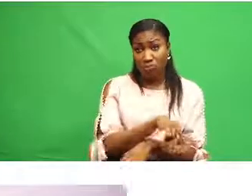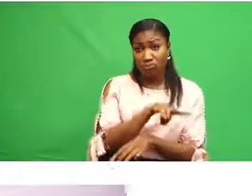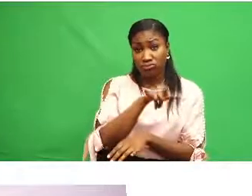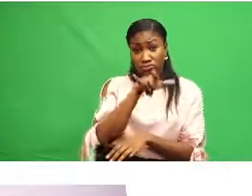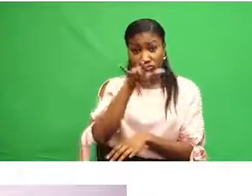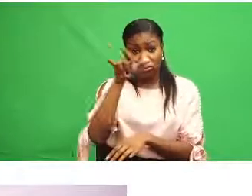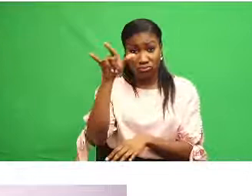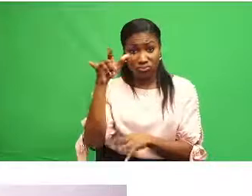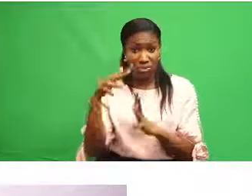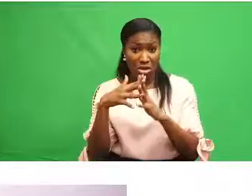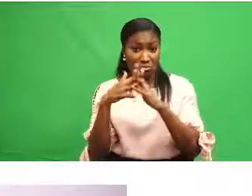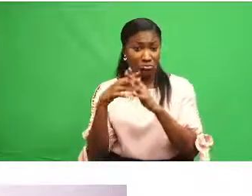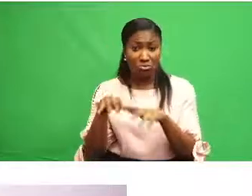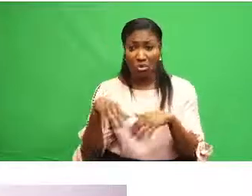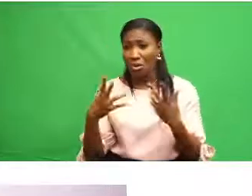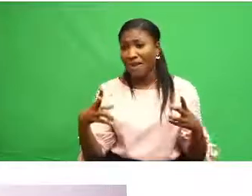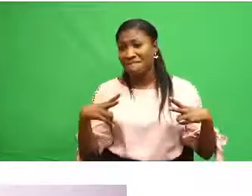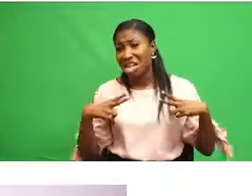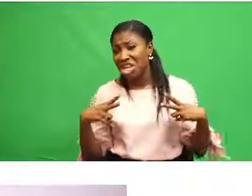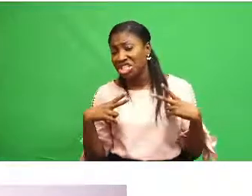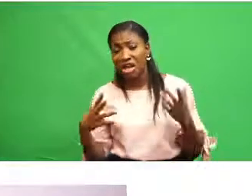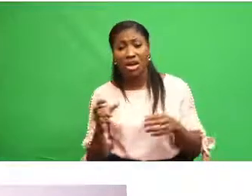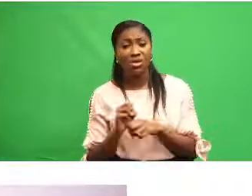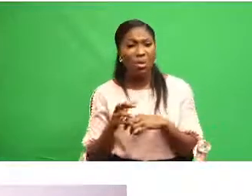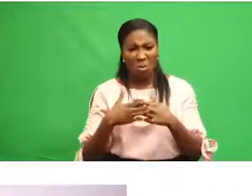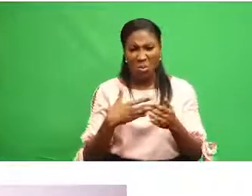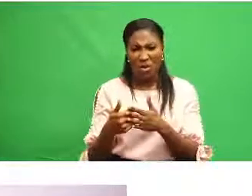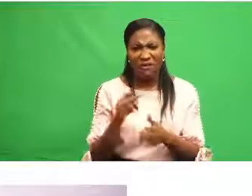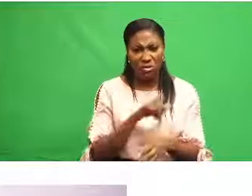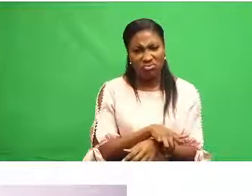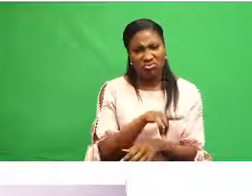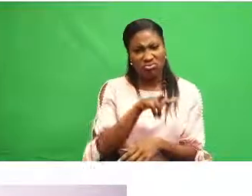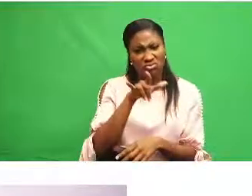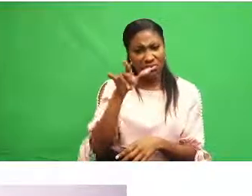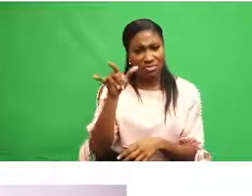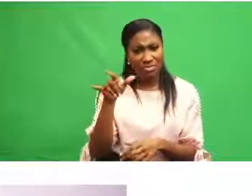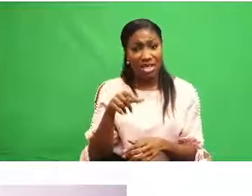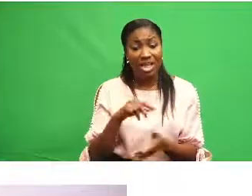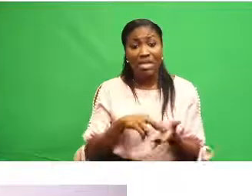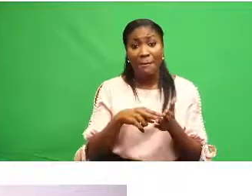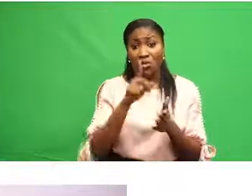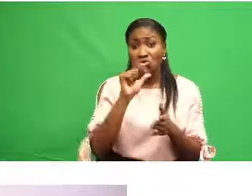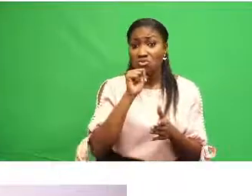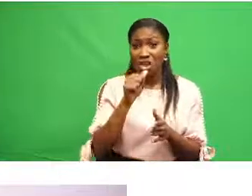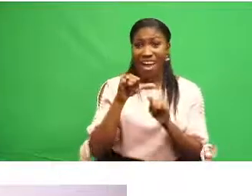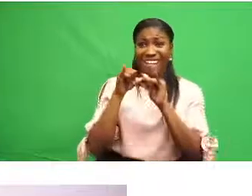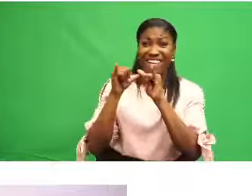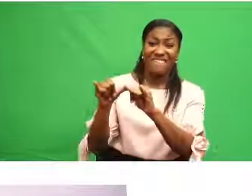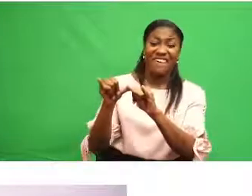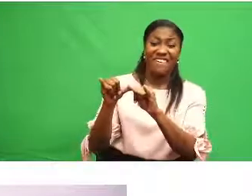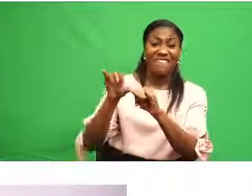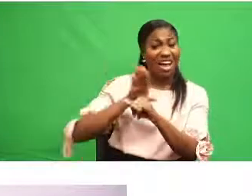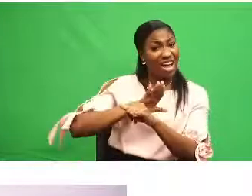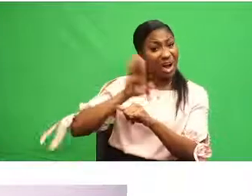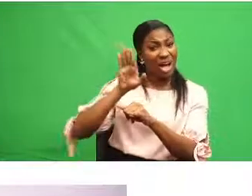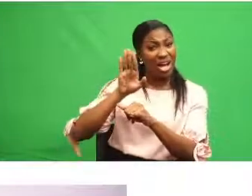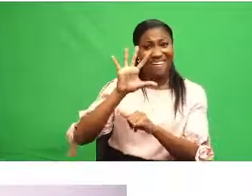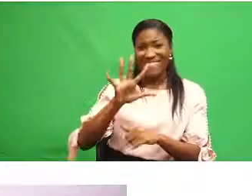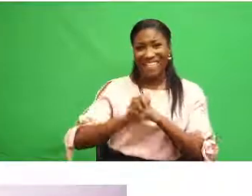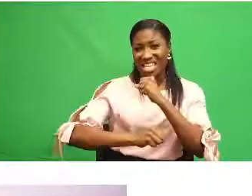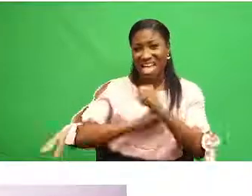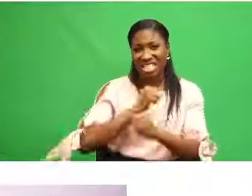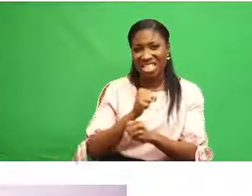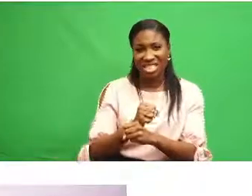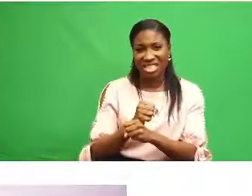room for vacation and other means for traveling. That travel period must not exceed 5